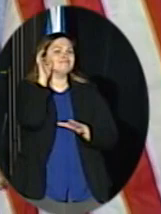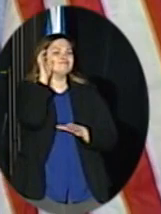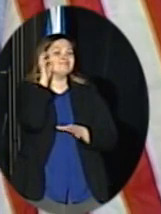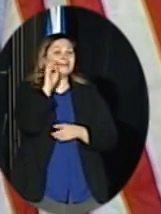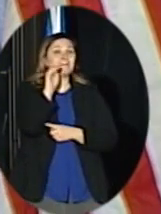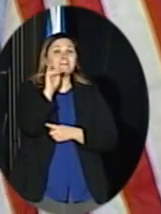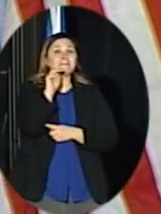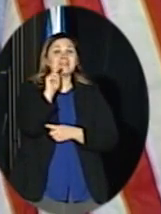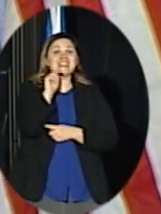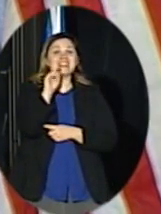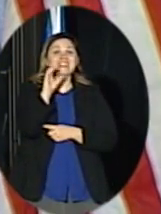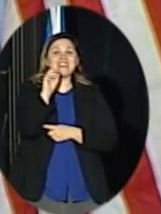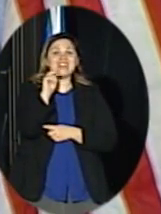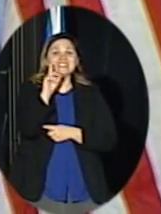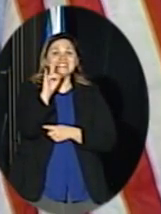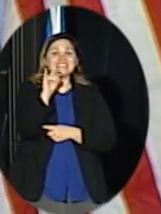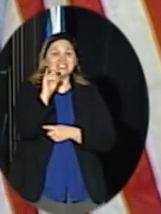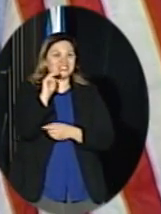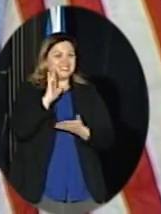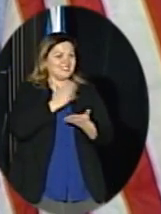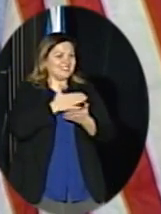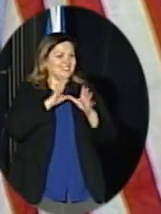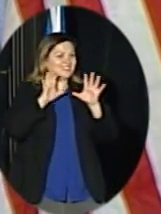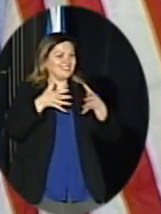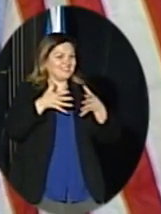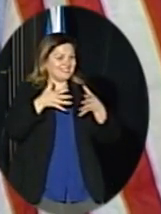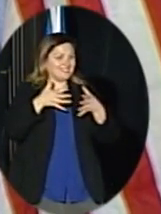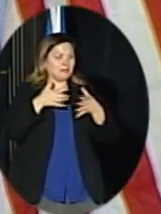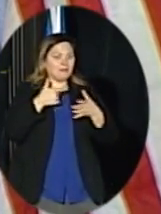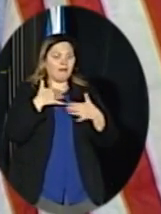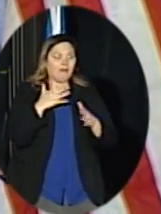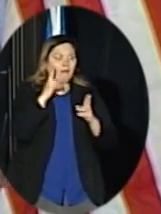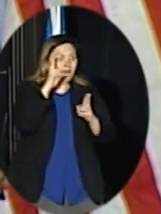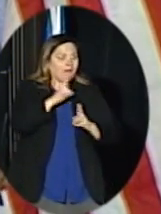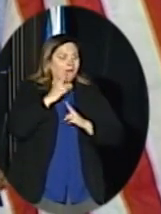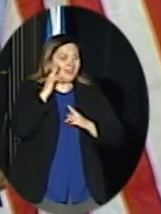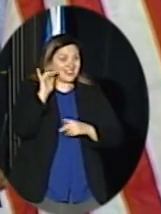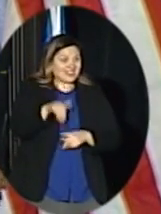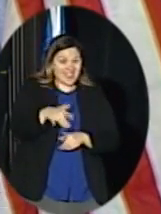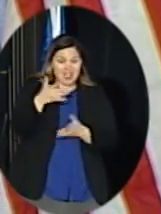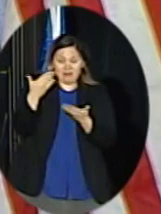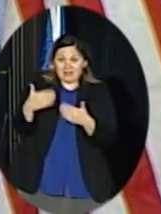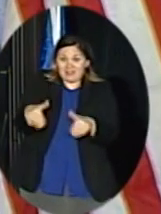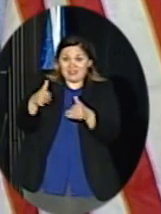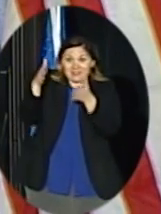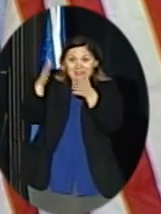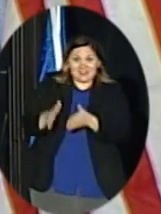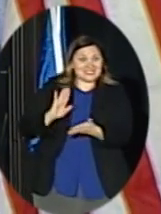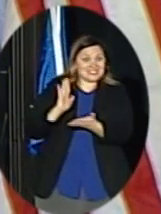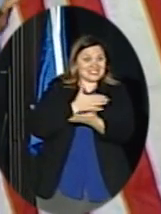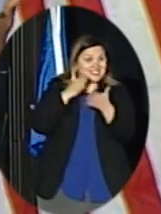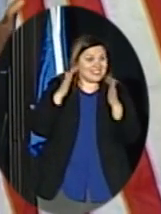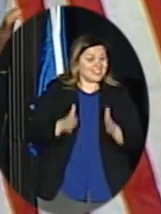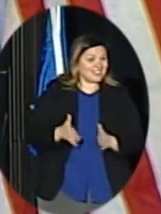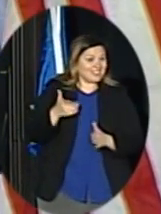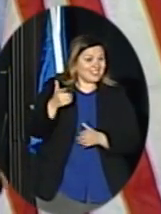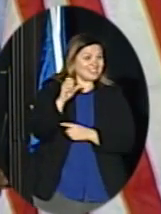And so I'm honored to have St. Paul's own Grammy-nominated Stokely Williams